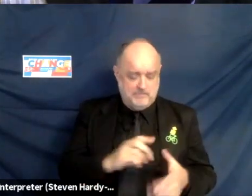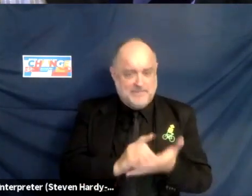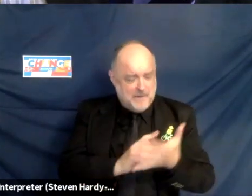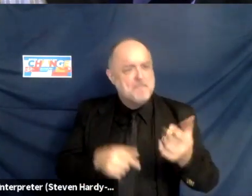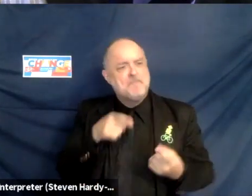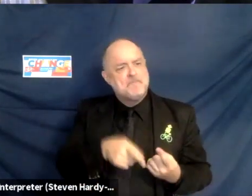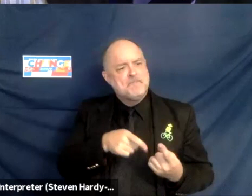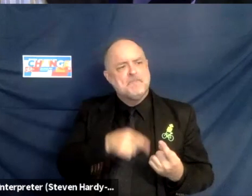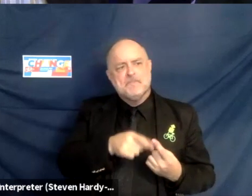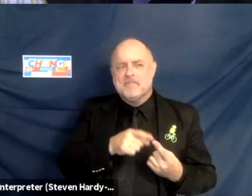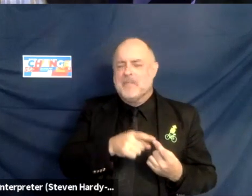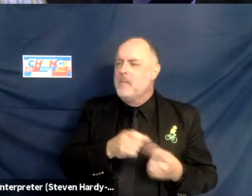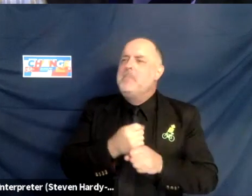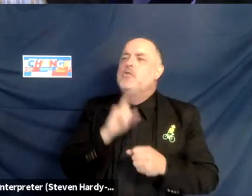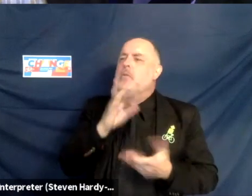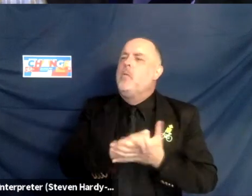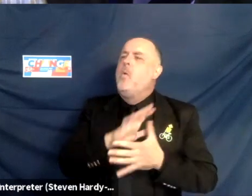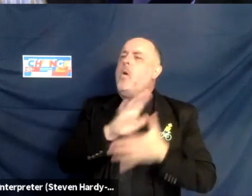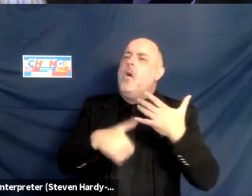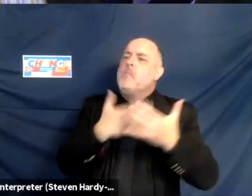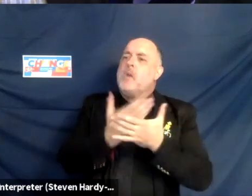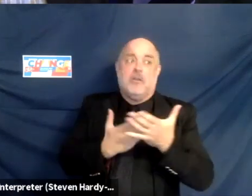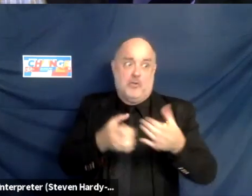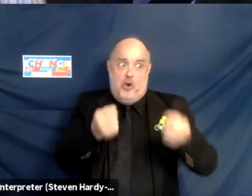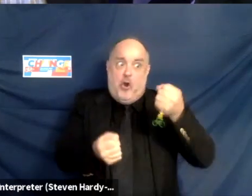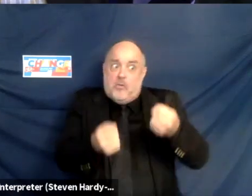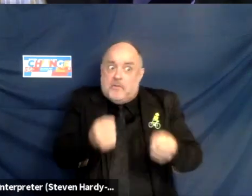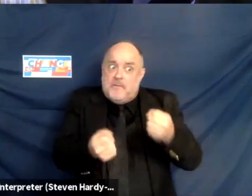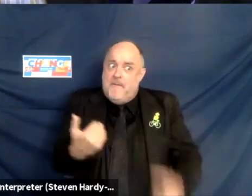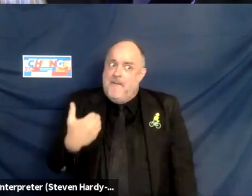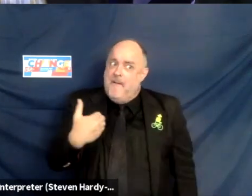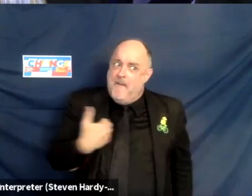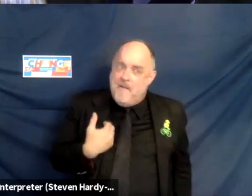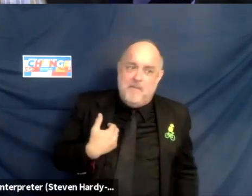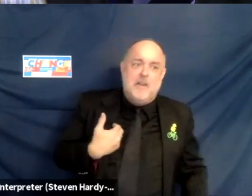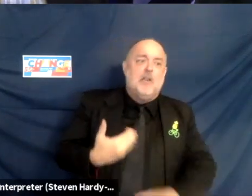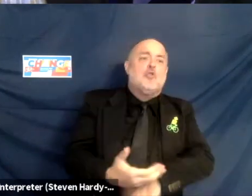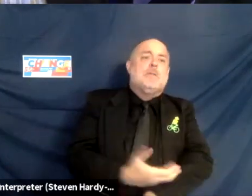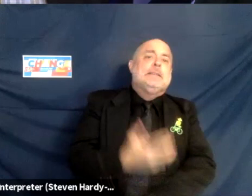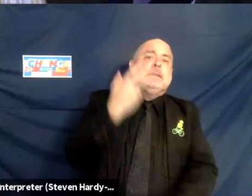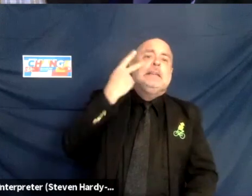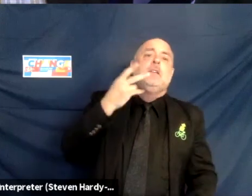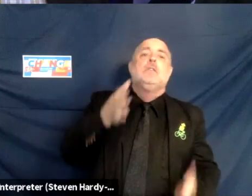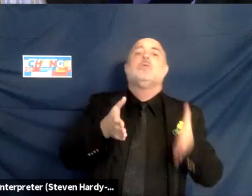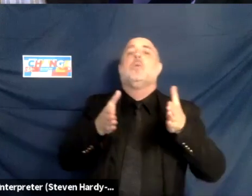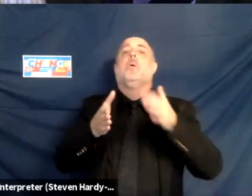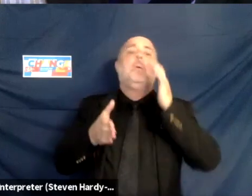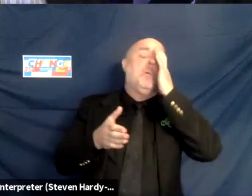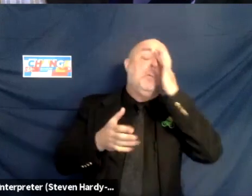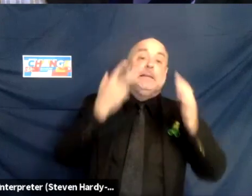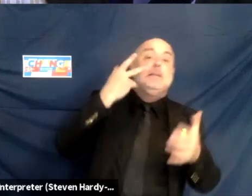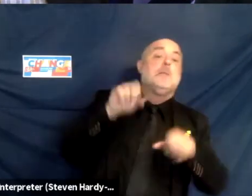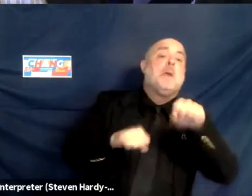is making sure that there are features in cars, for example, if they can increasingly see the road, let's make sure they can increasingly see